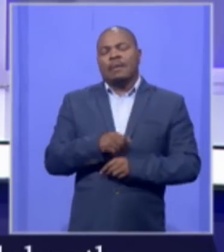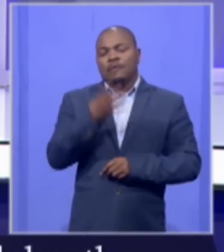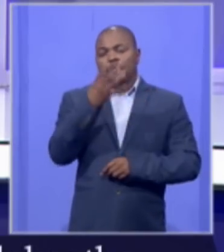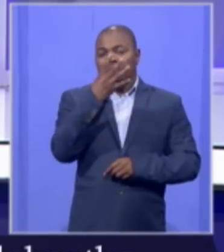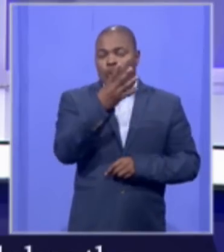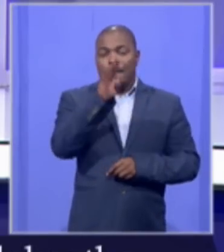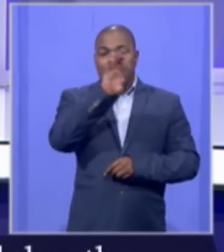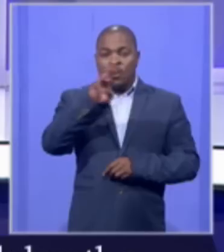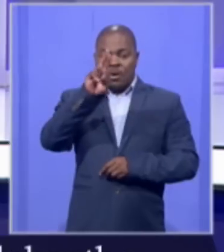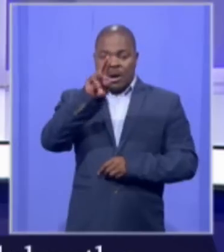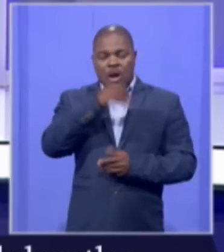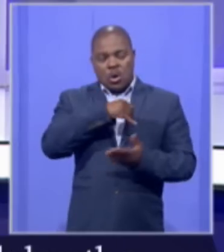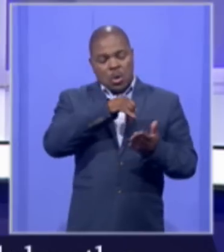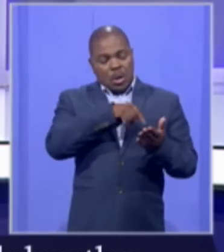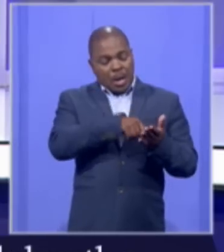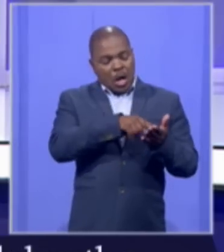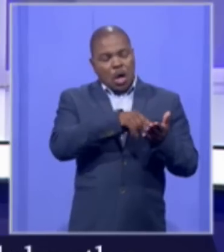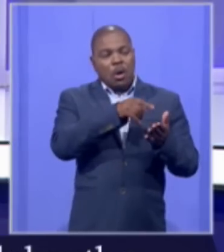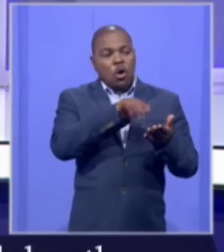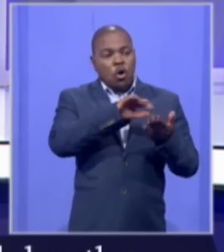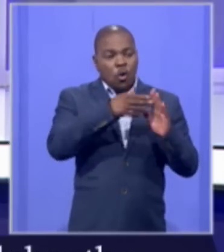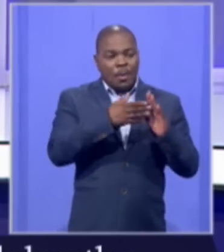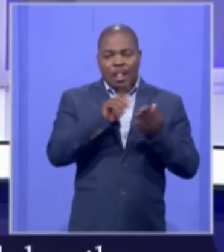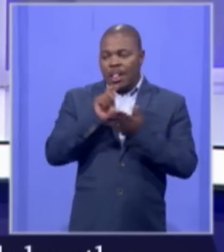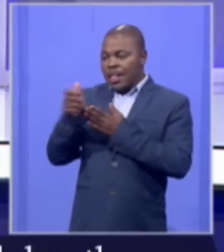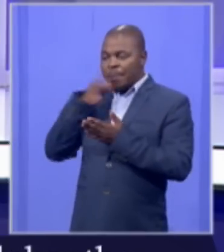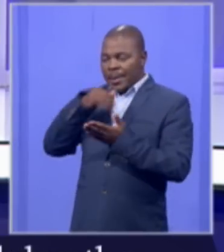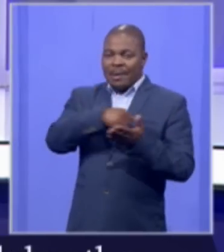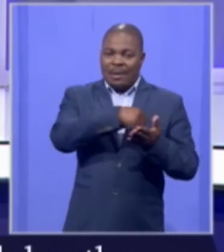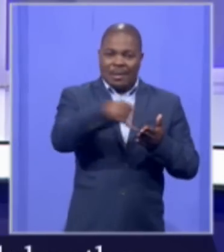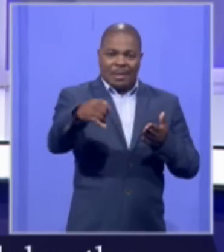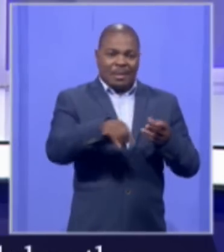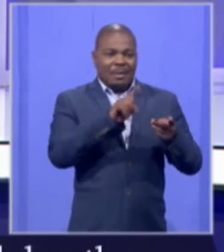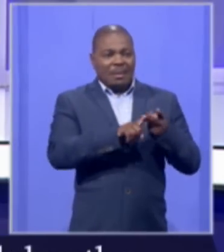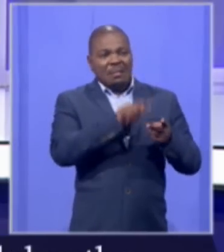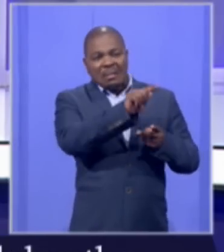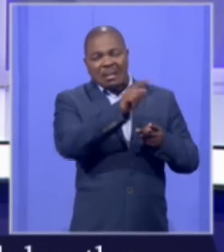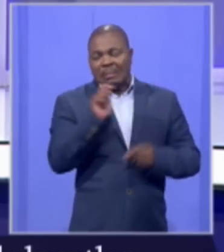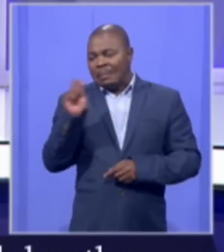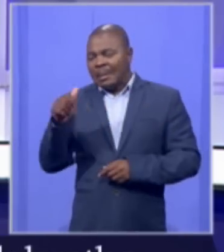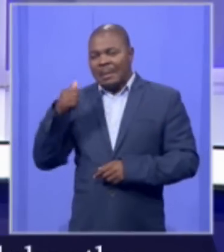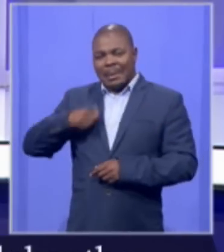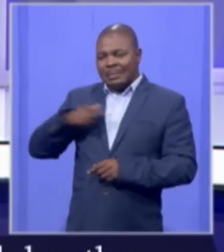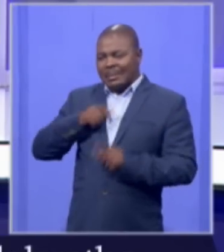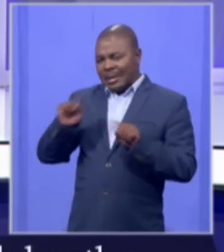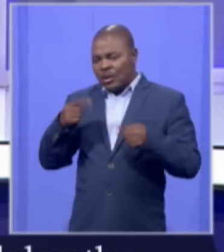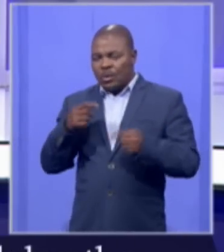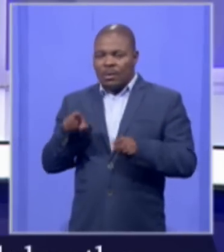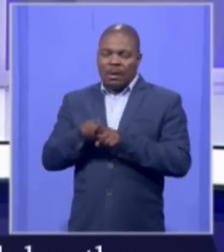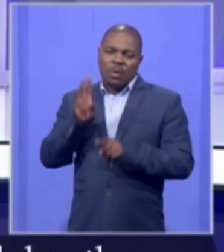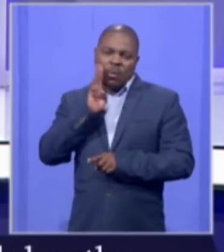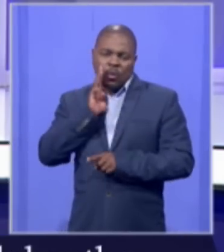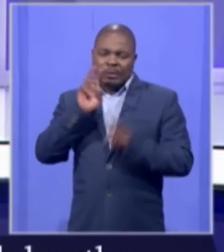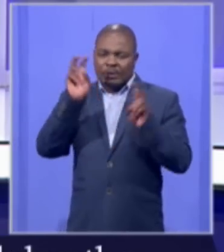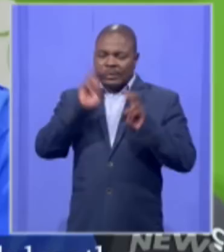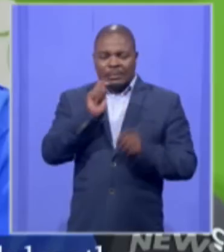tša diranta go sekoloto sa badudi le dikgwebo tšeo di palelwago ke go lefela ditefo tša masepala bjalo ka metse le mohlagase.